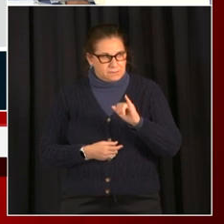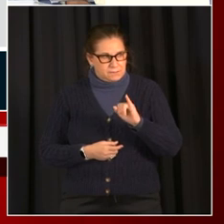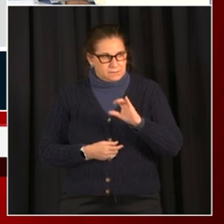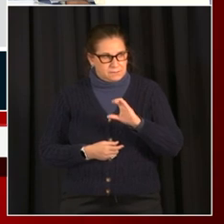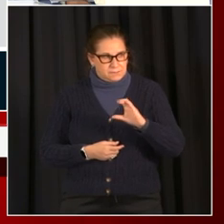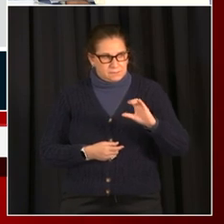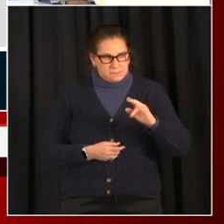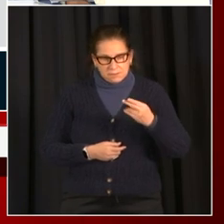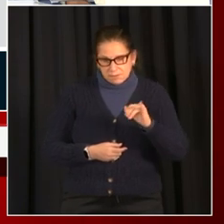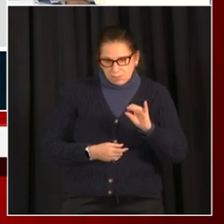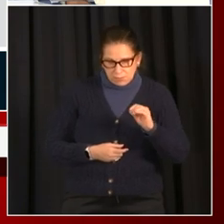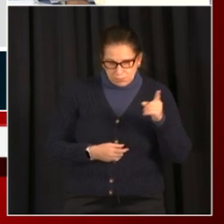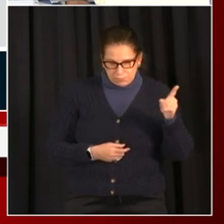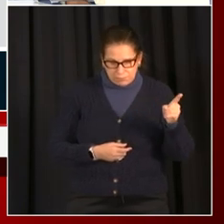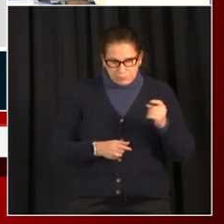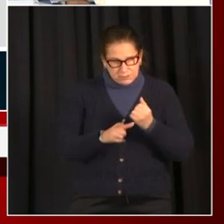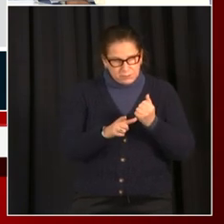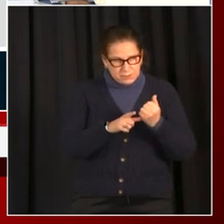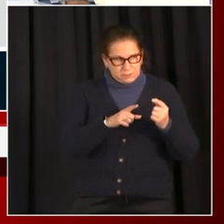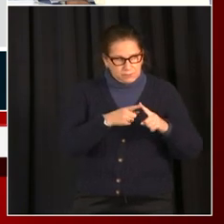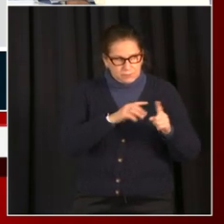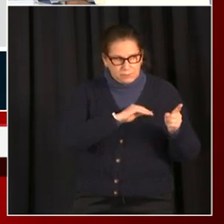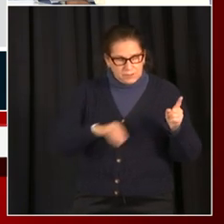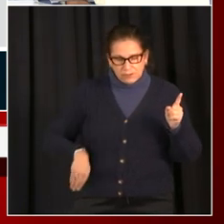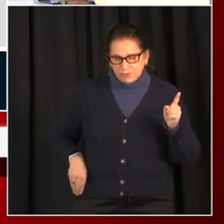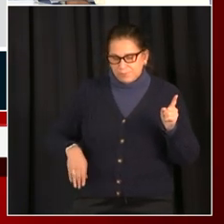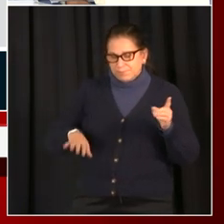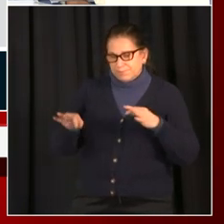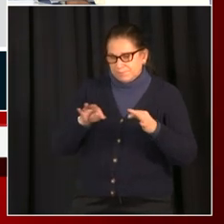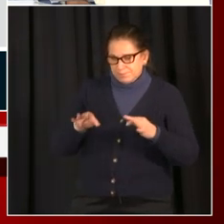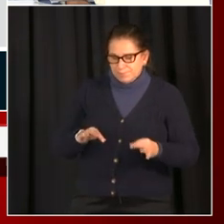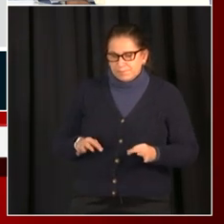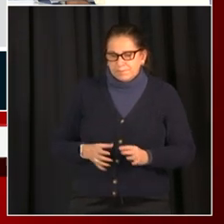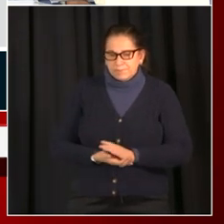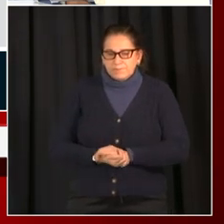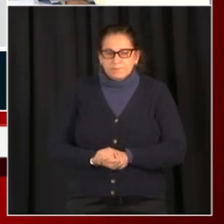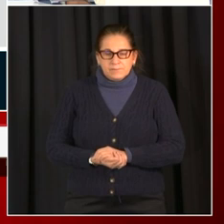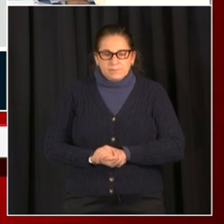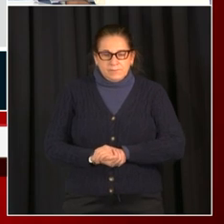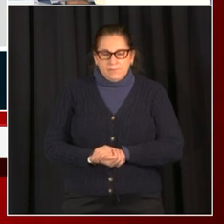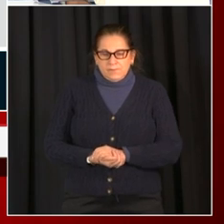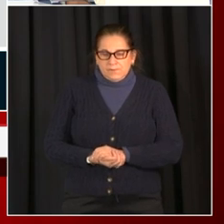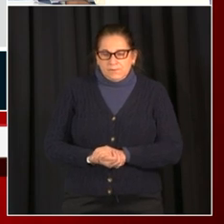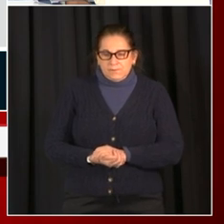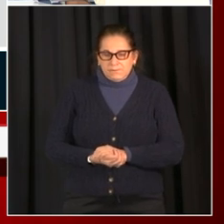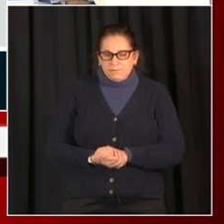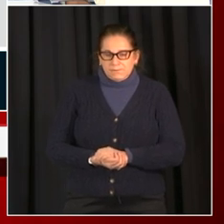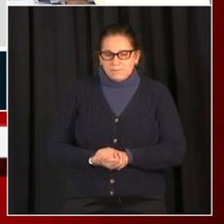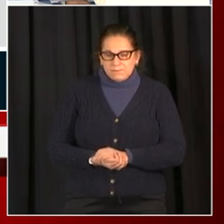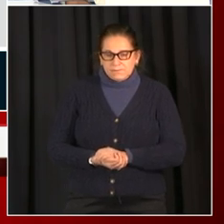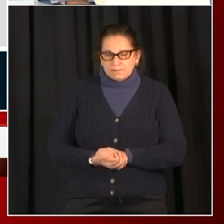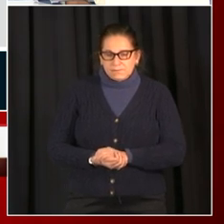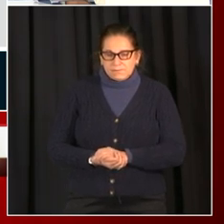they've made their pivots throughout the pandemic. So with that, Mayor Bowser, folks can go to